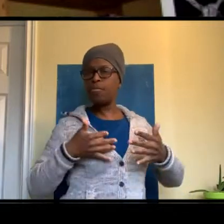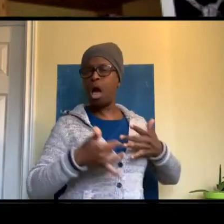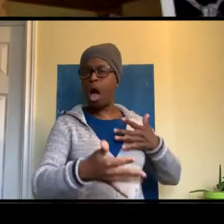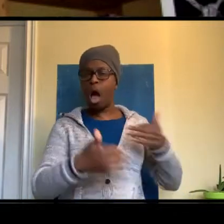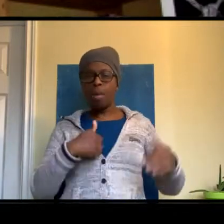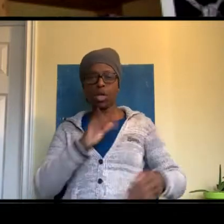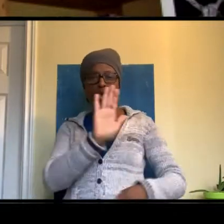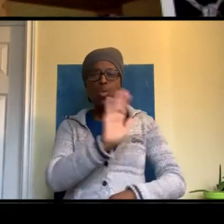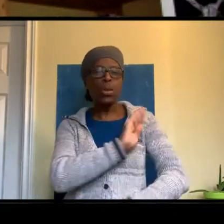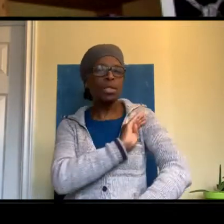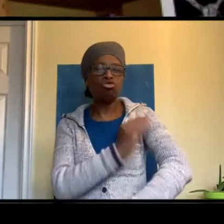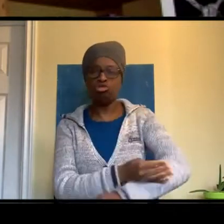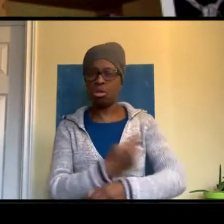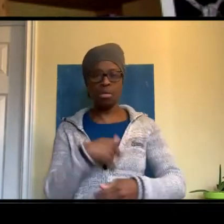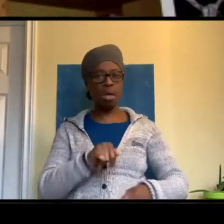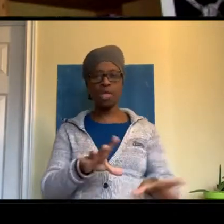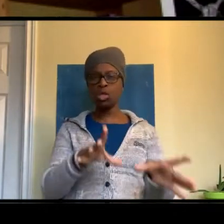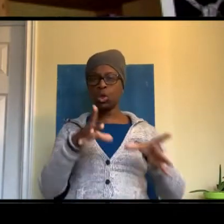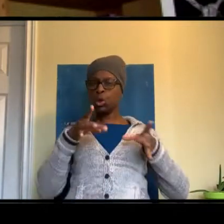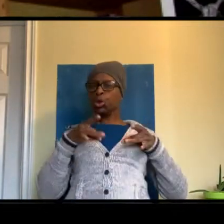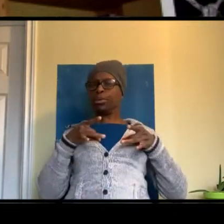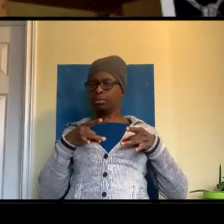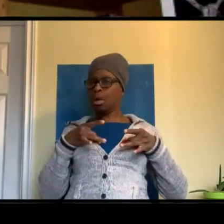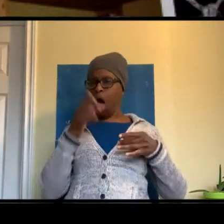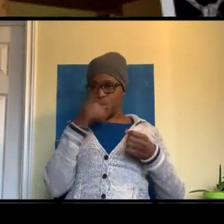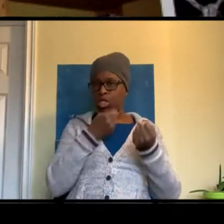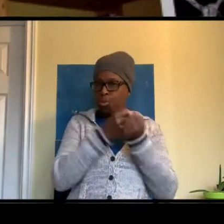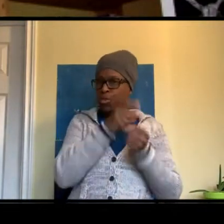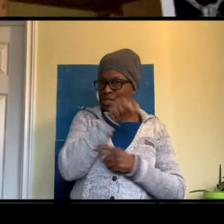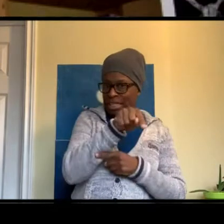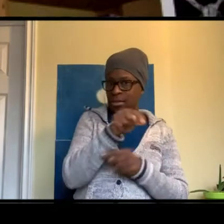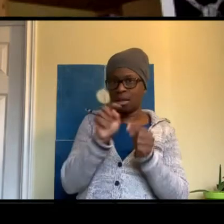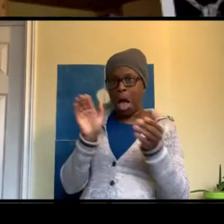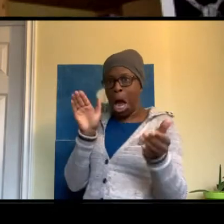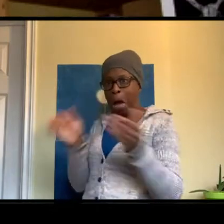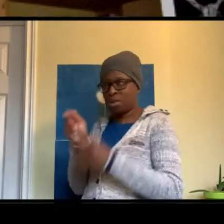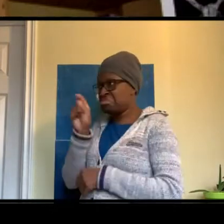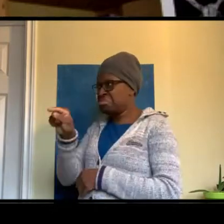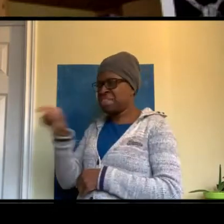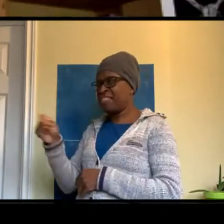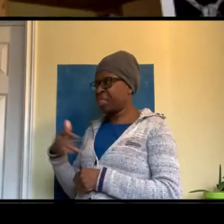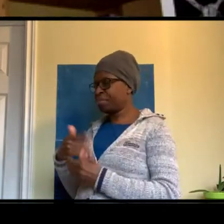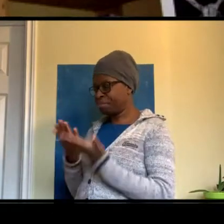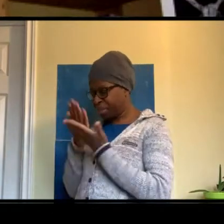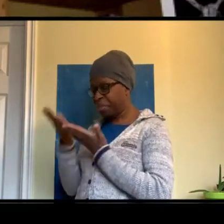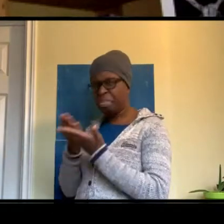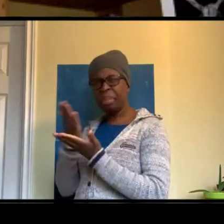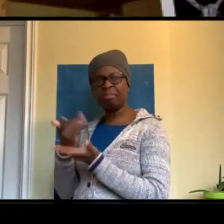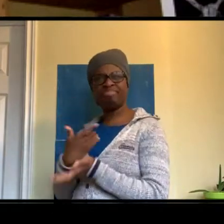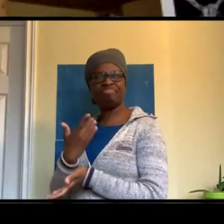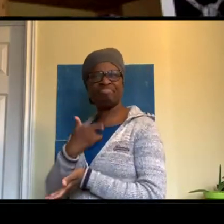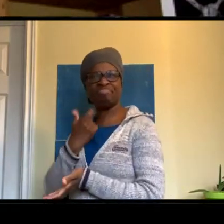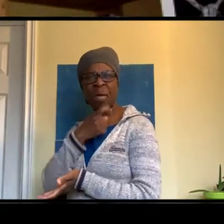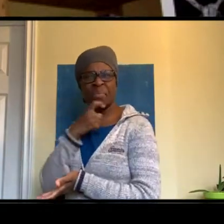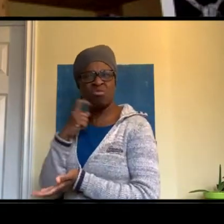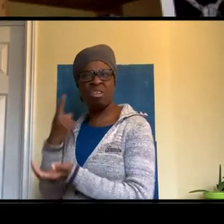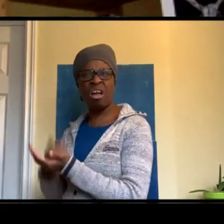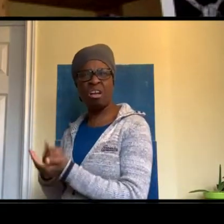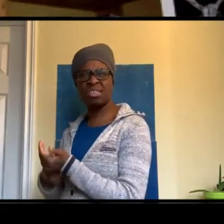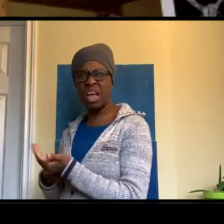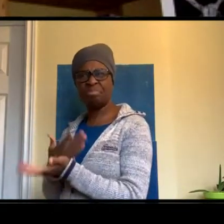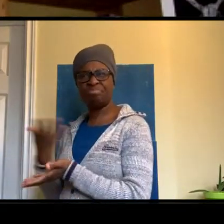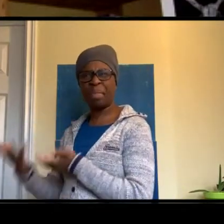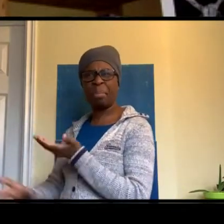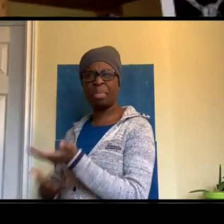but there were just some applications where you can really tell that this person lives and breathes their